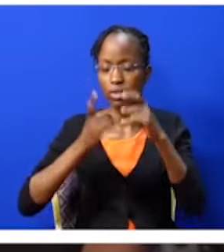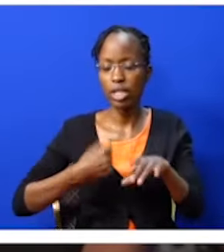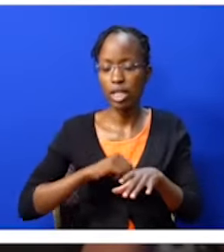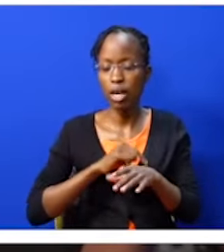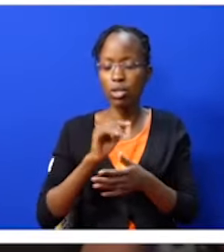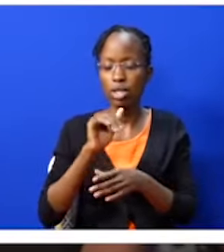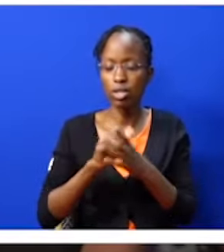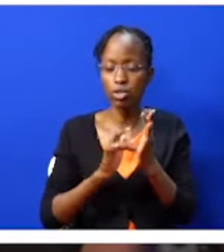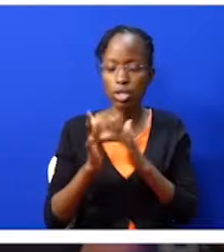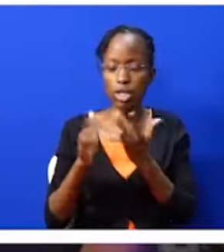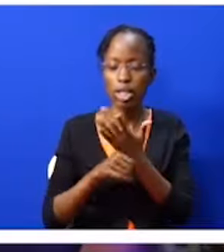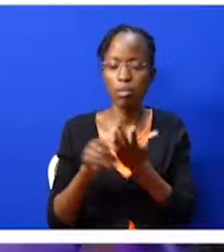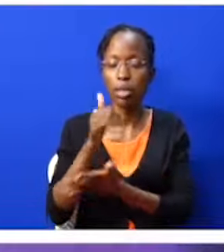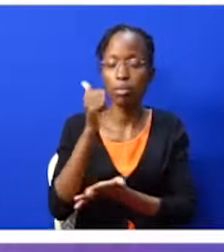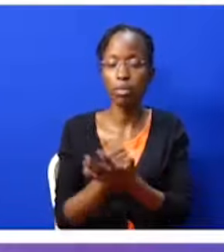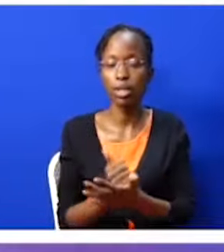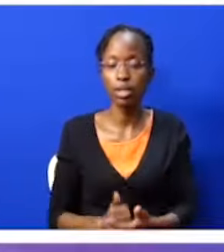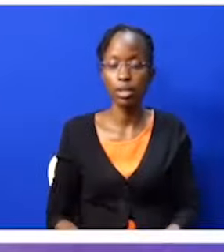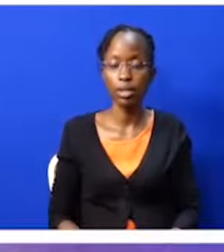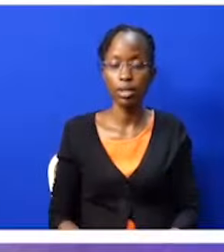sins. In Jesus' name, amen.